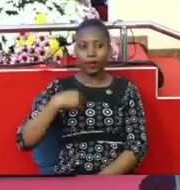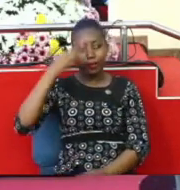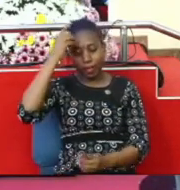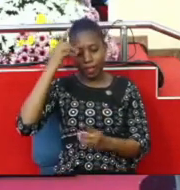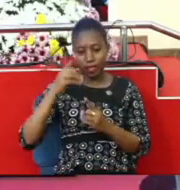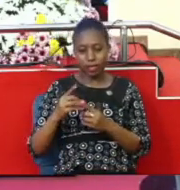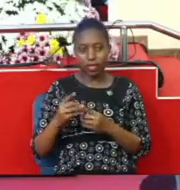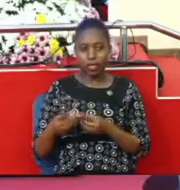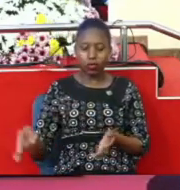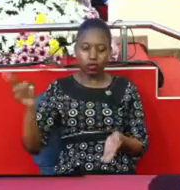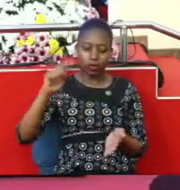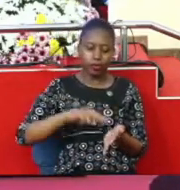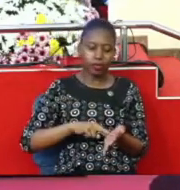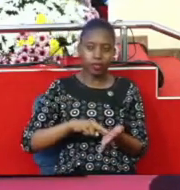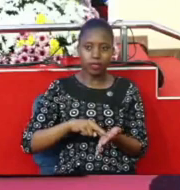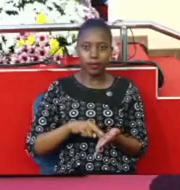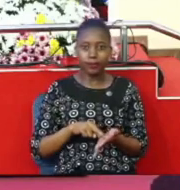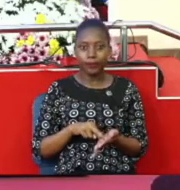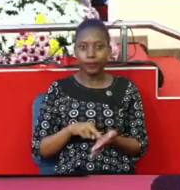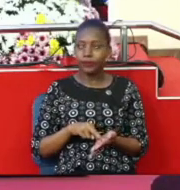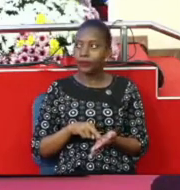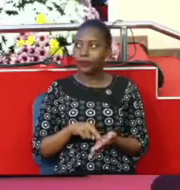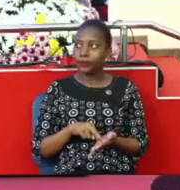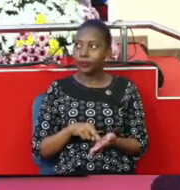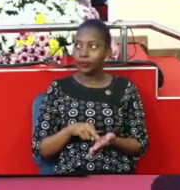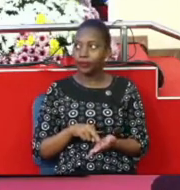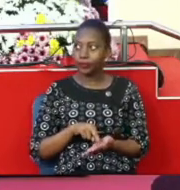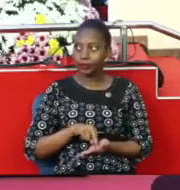rather repeat. Kwa hivyo nikaamua afadhali nirejelee darasa.